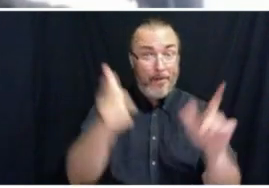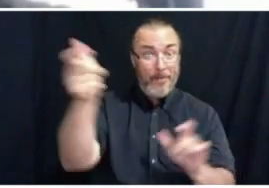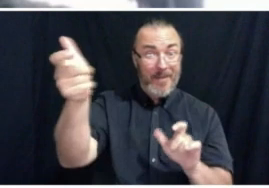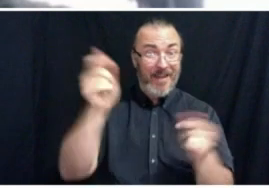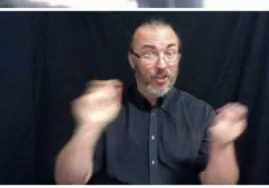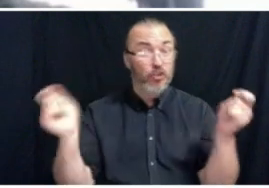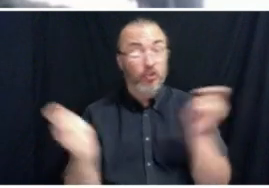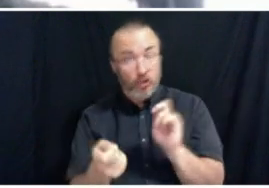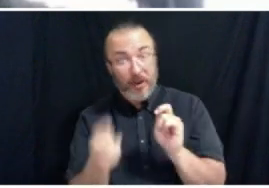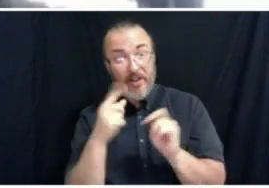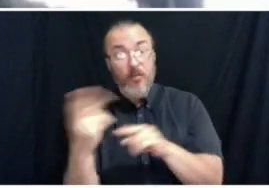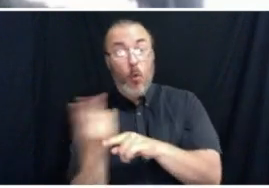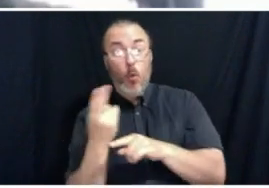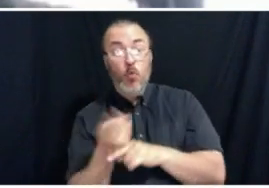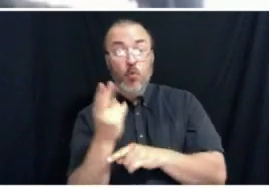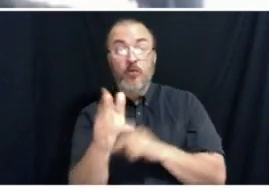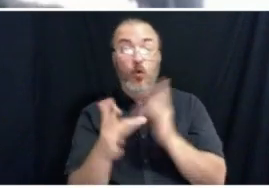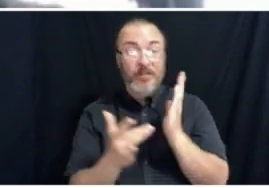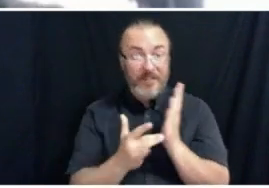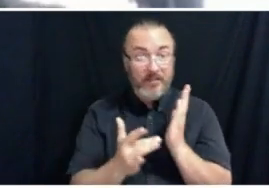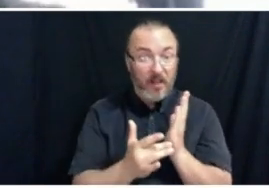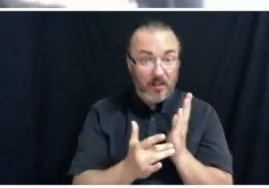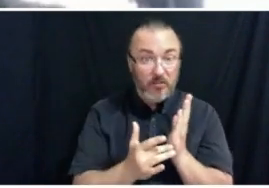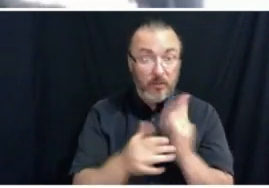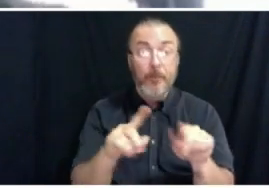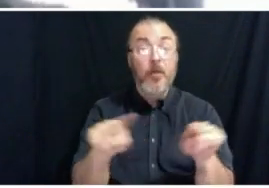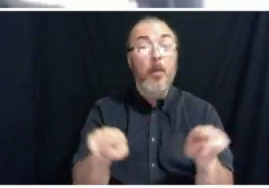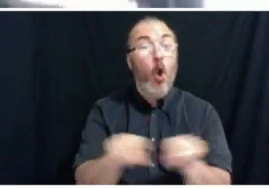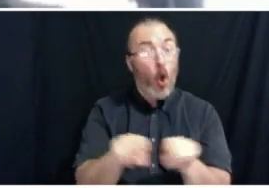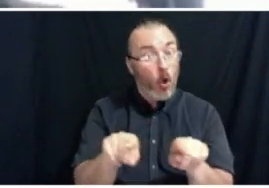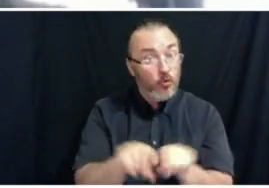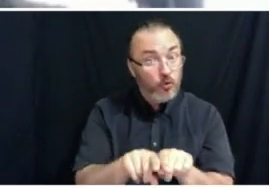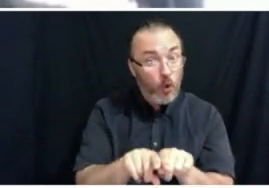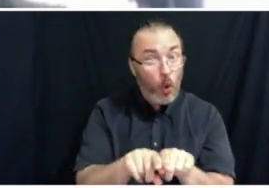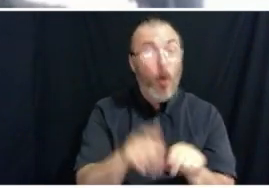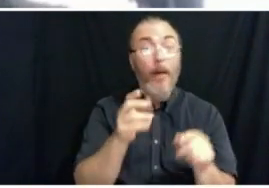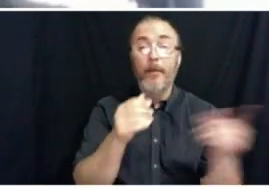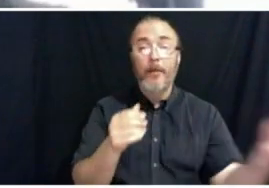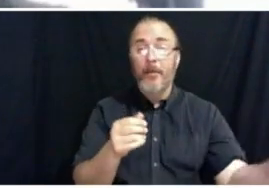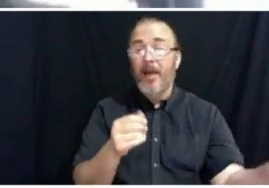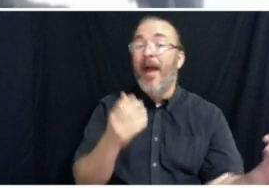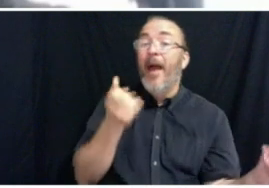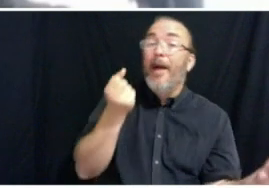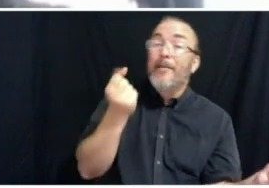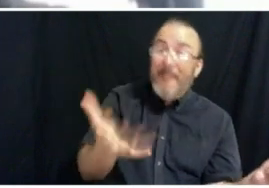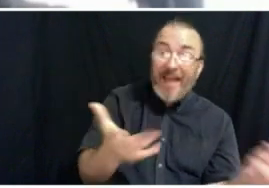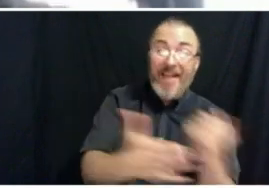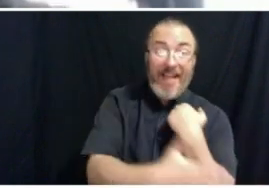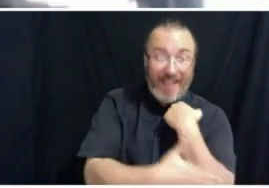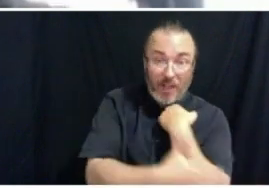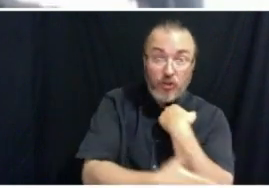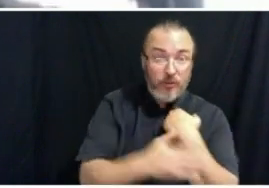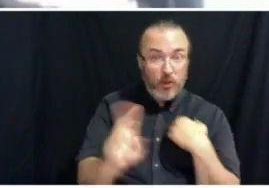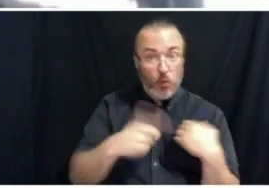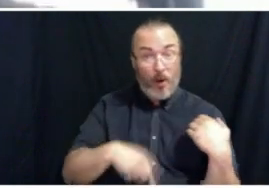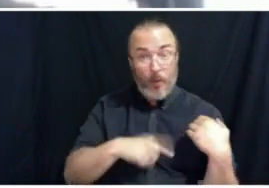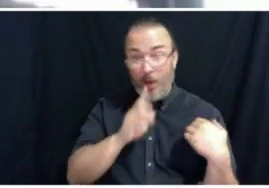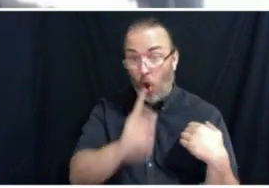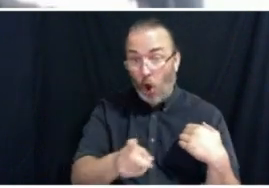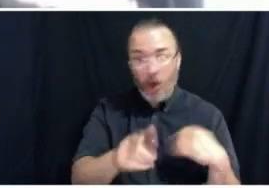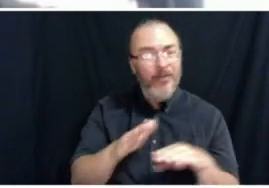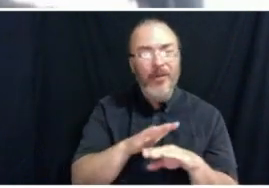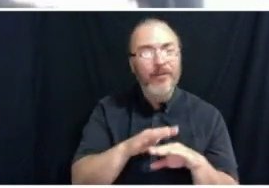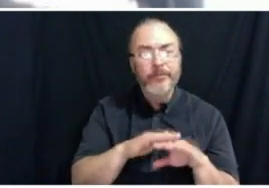of technologies. Now, there's also the reality that in many of the countries that UNHCR works in, there isn't an internet, there